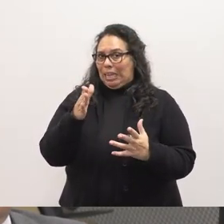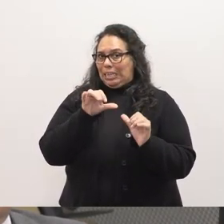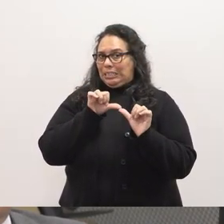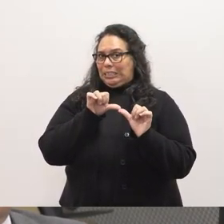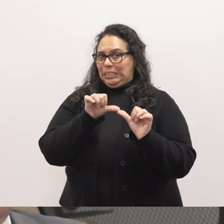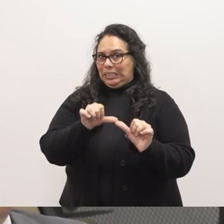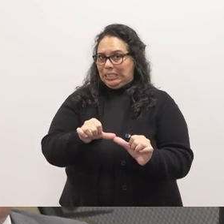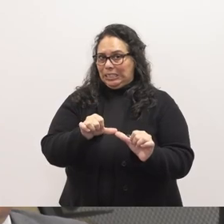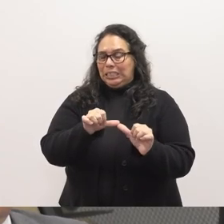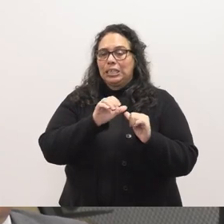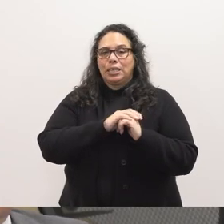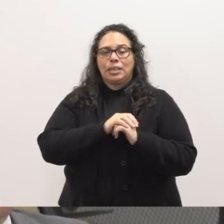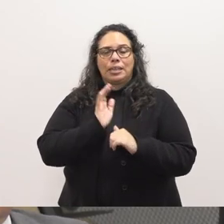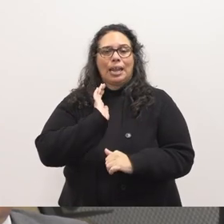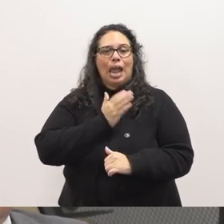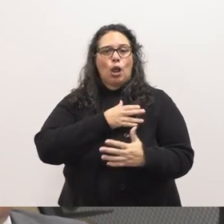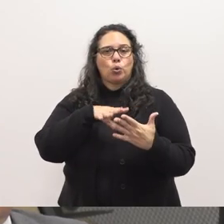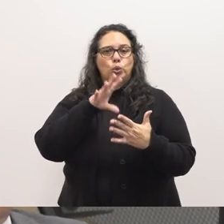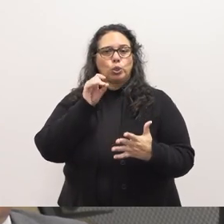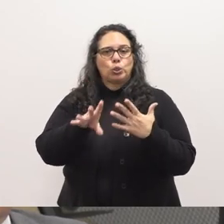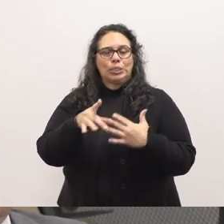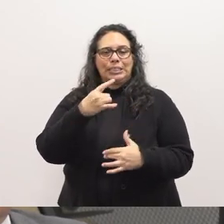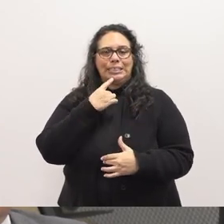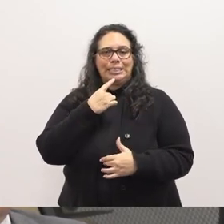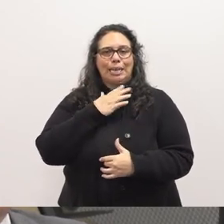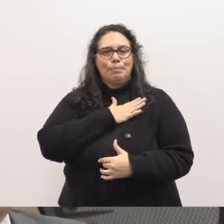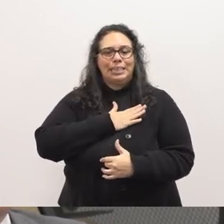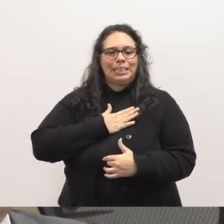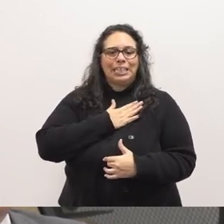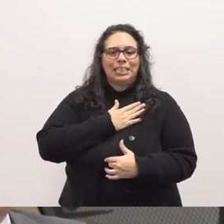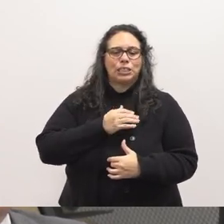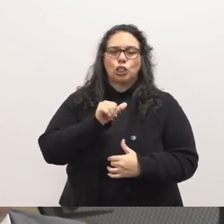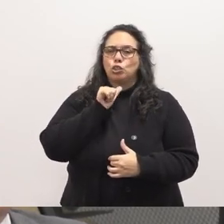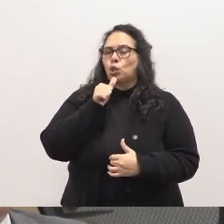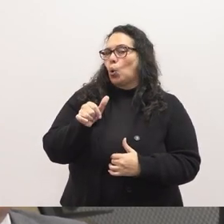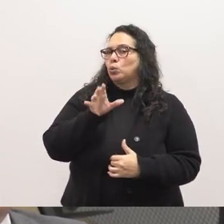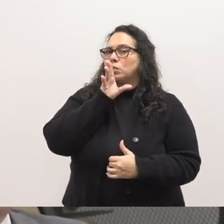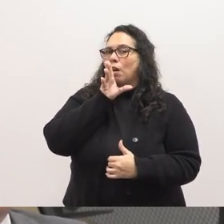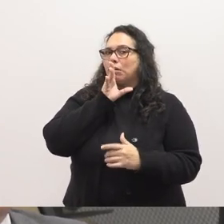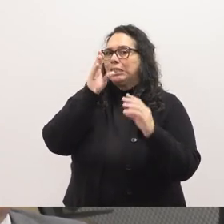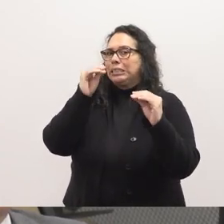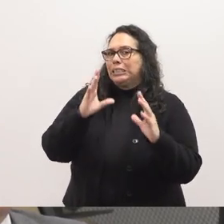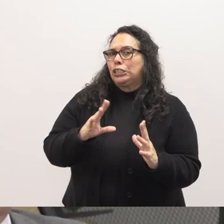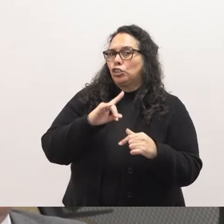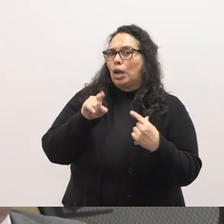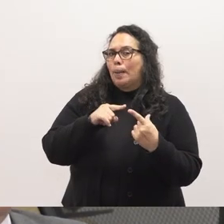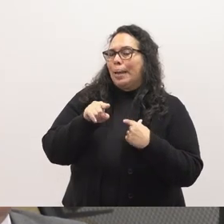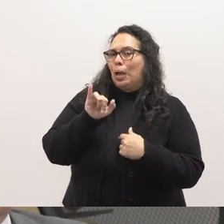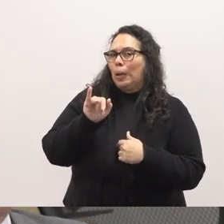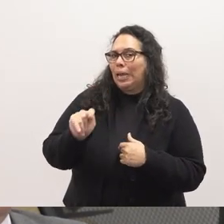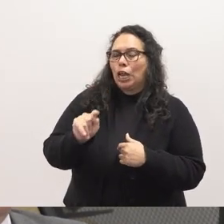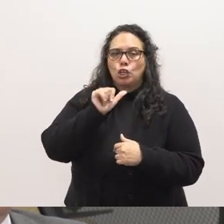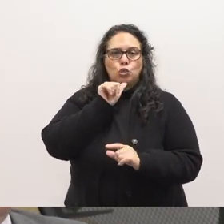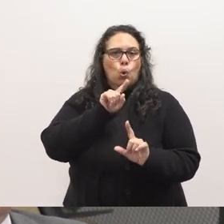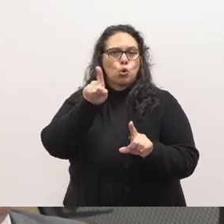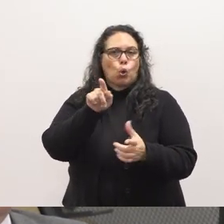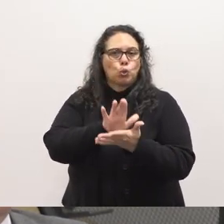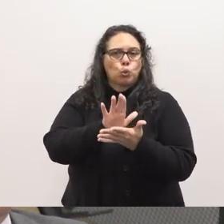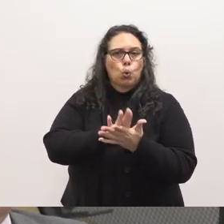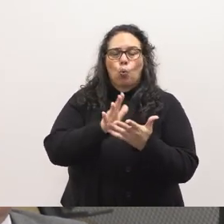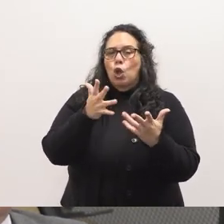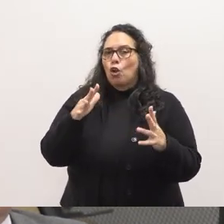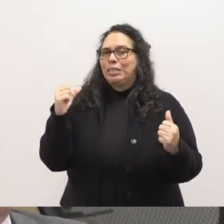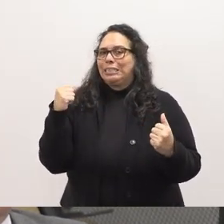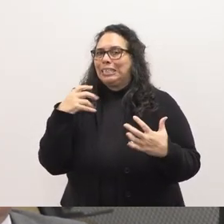consistent is that our students say, please, do not talk to my teacher about this. Don't go to the school. We're already scared. We